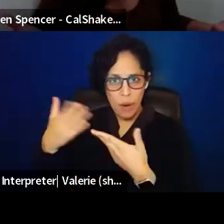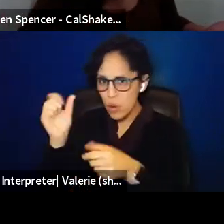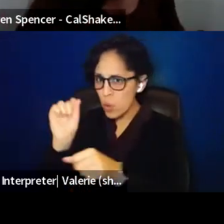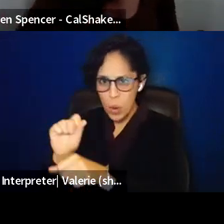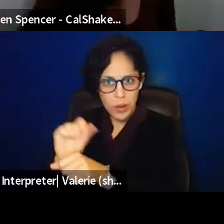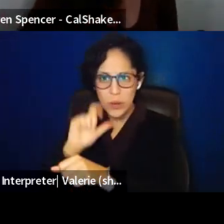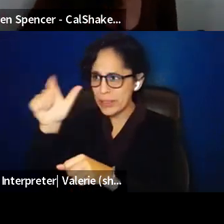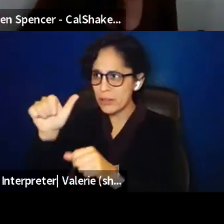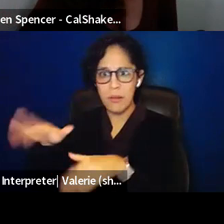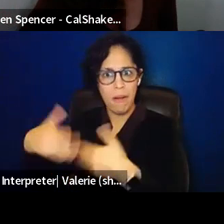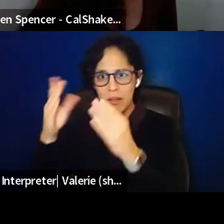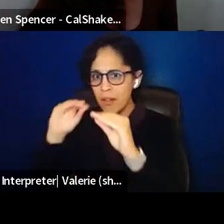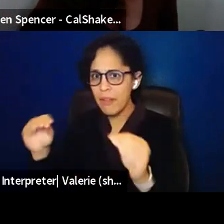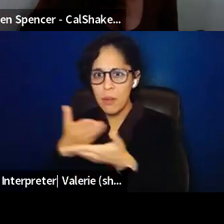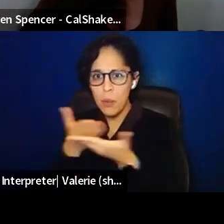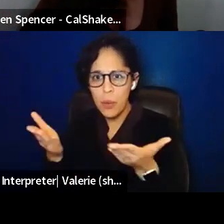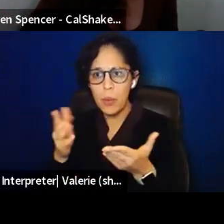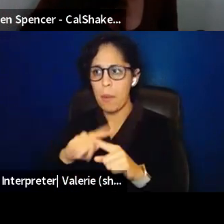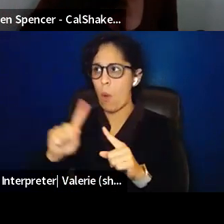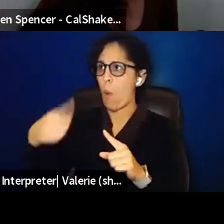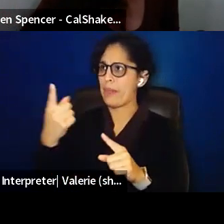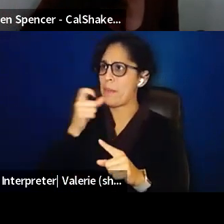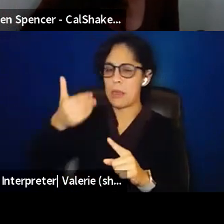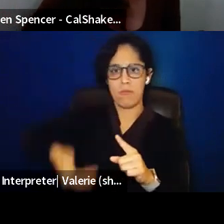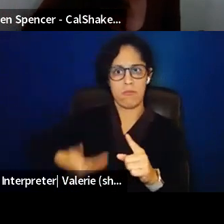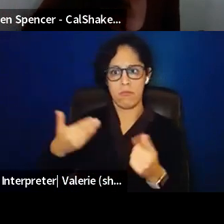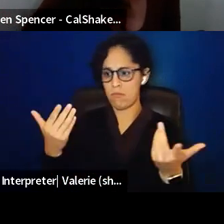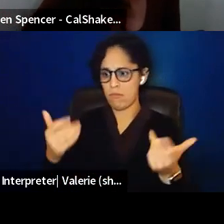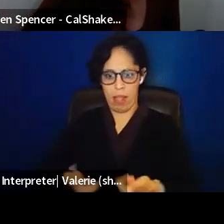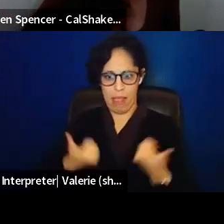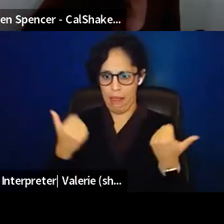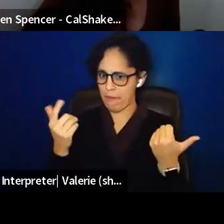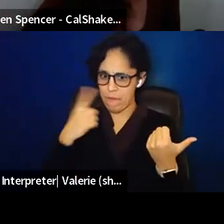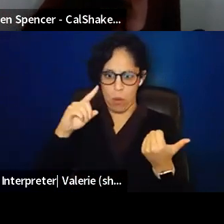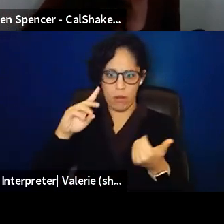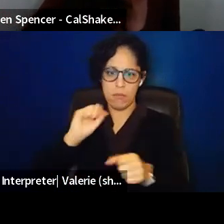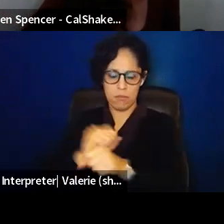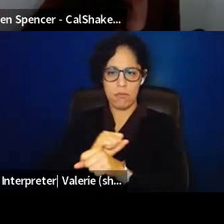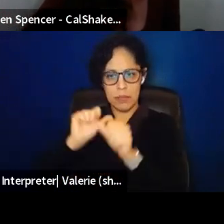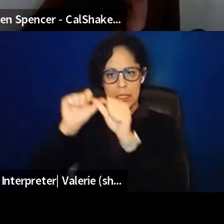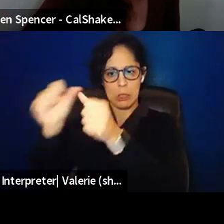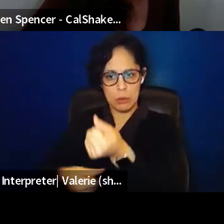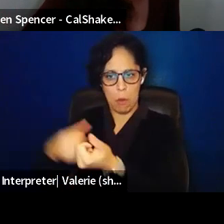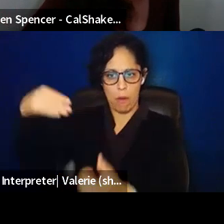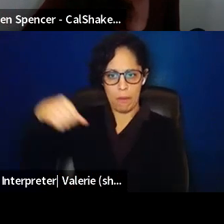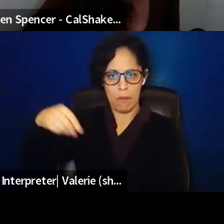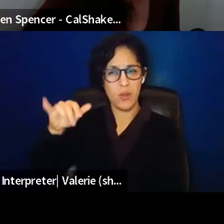yourself for that payment. So that is a little snapshot of what we're up to.